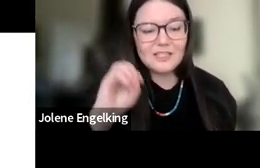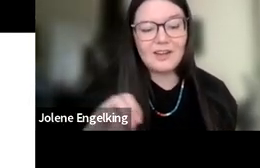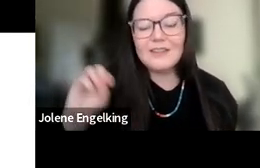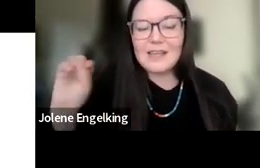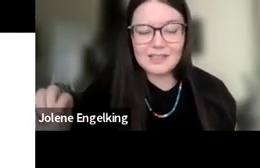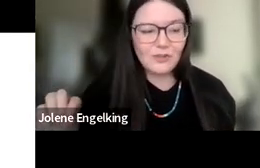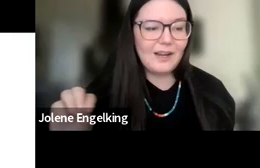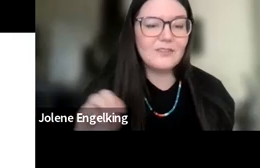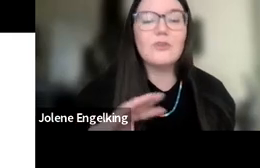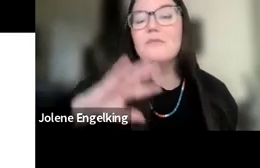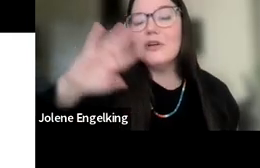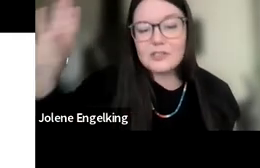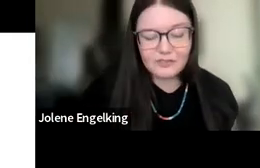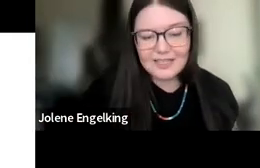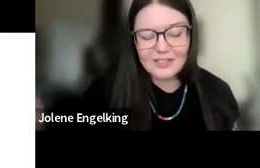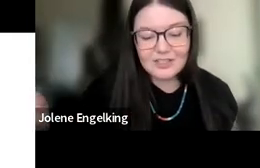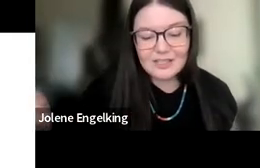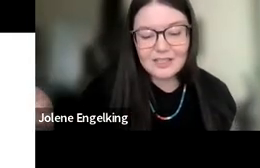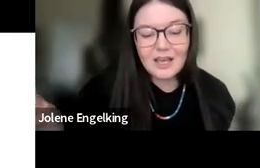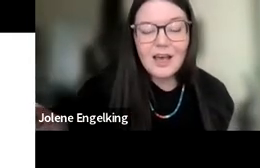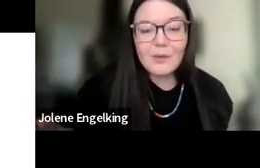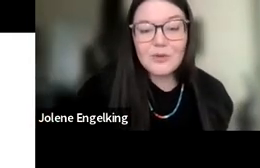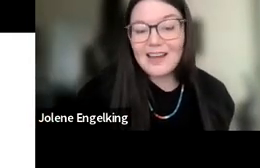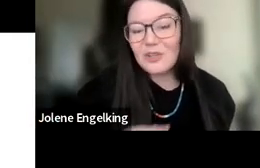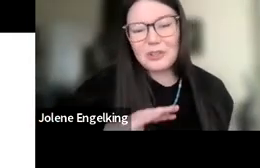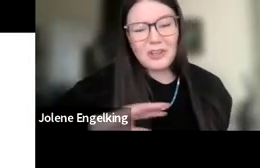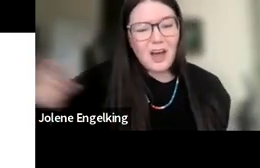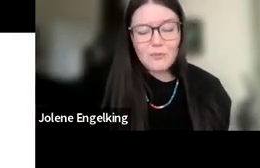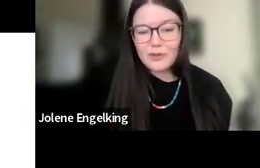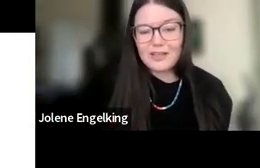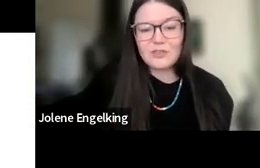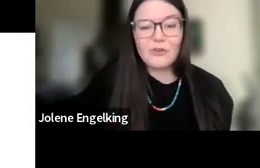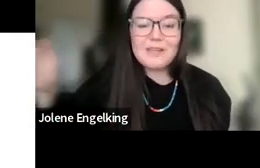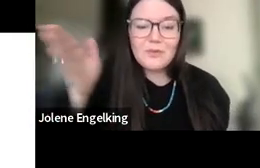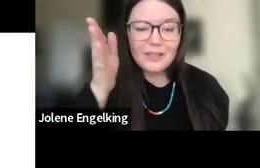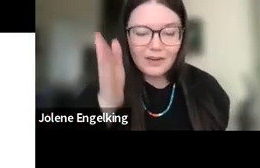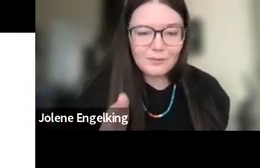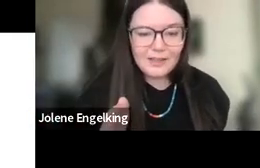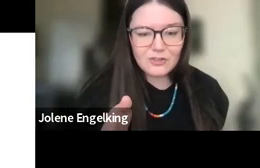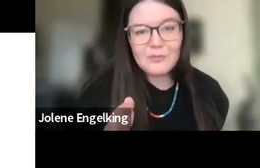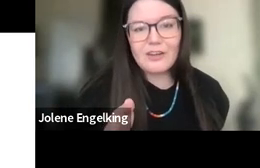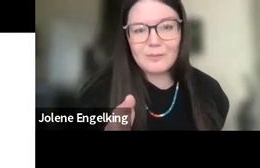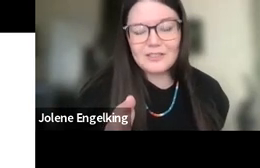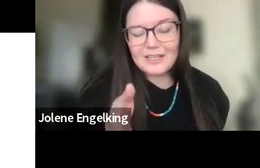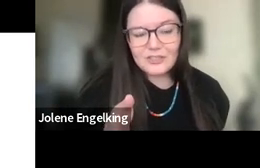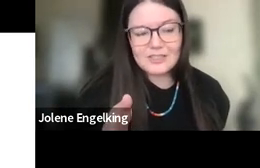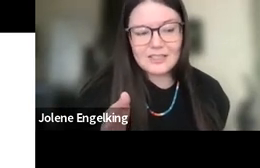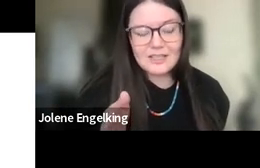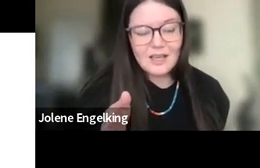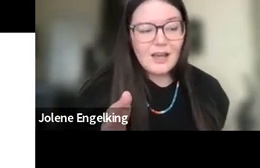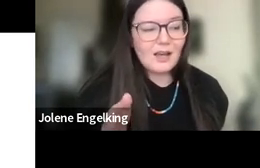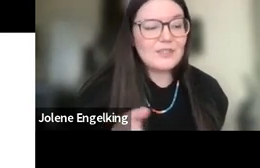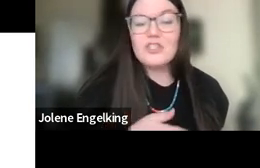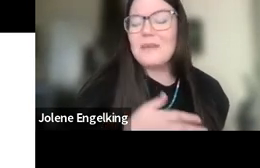do domestic violence and sexual violence, or they're multi-service agencies who tackle a lot more things, or they're based within government, like tribal governmental